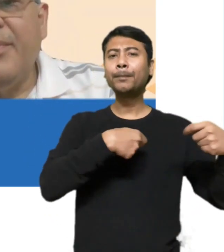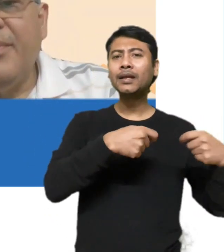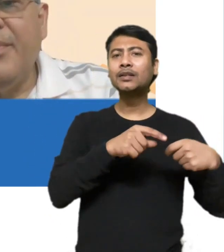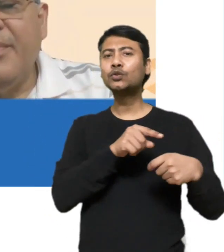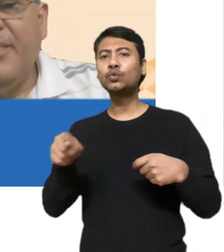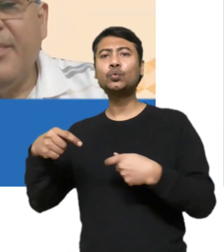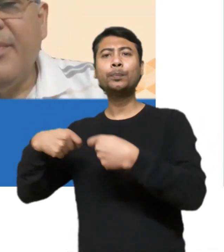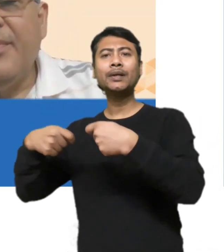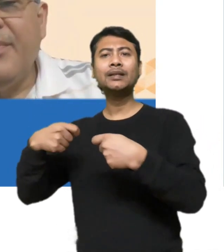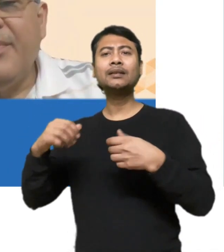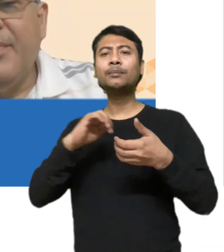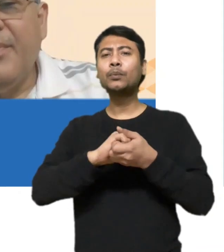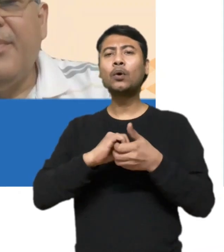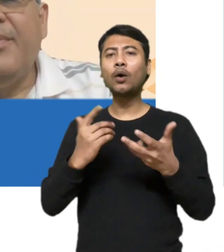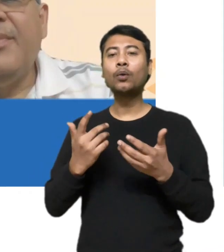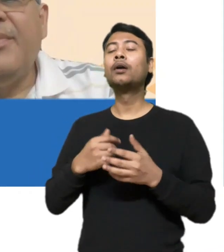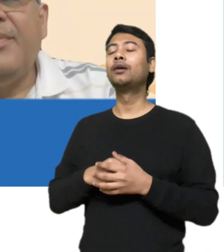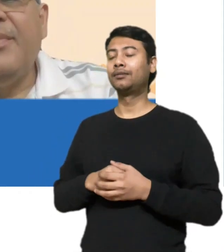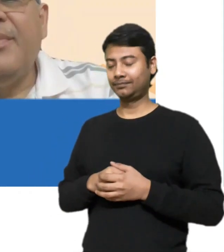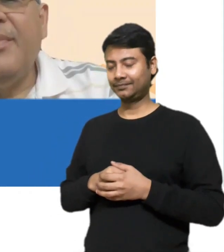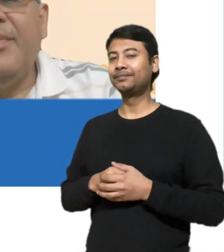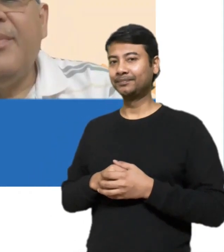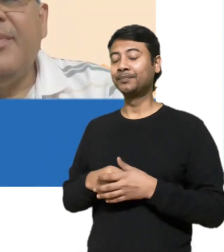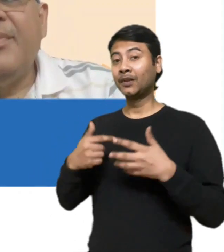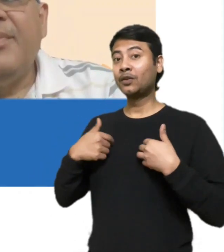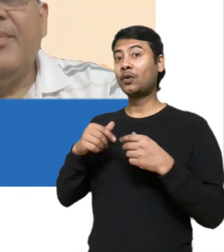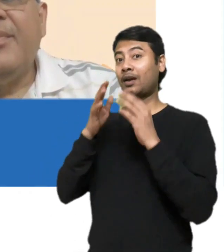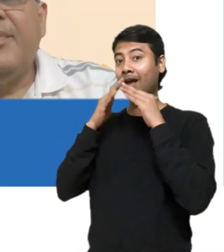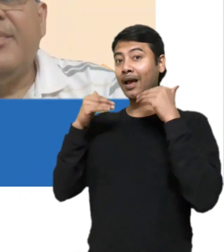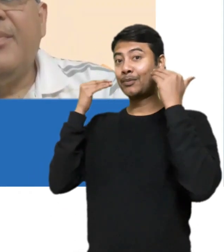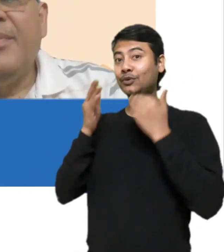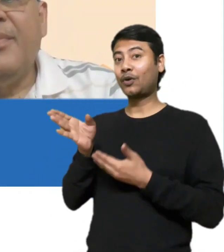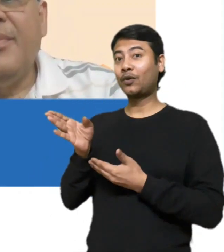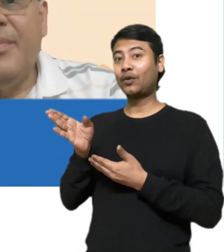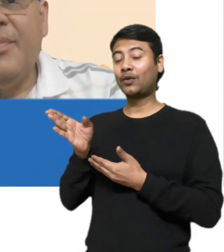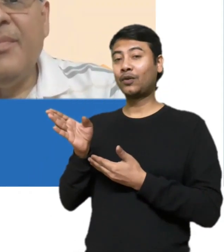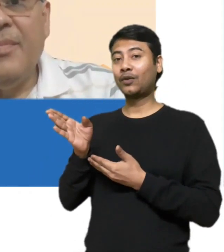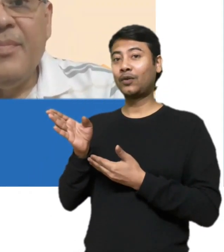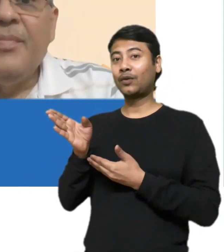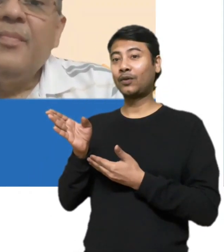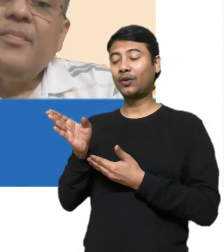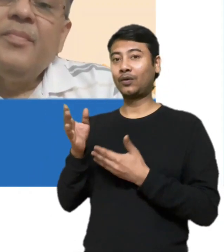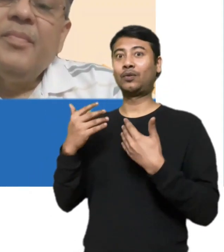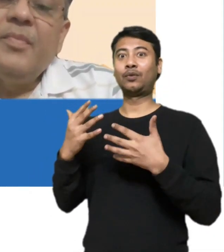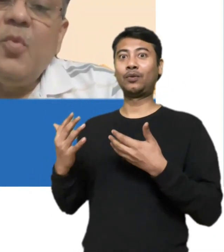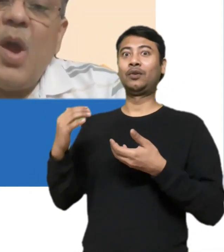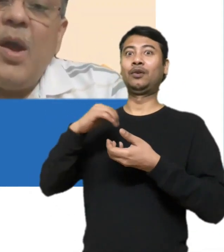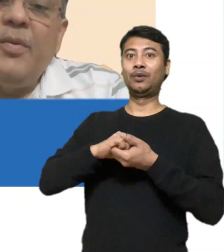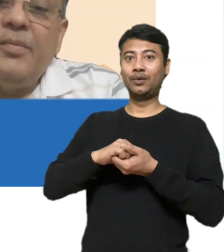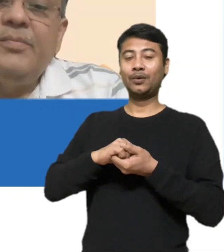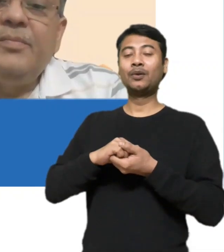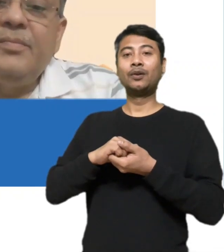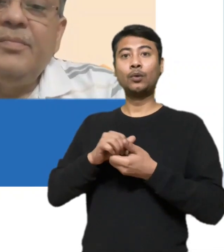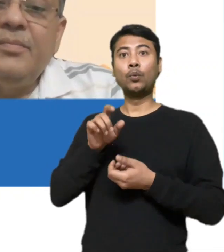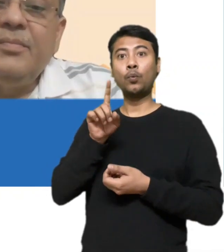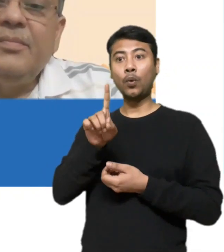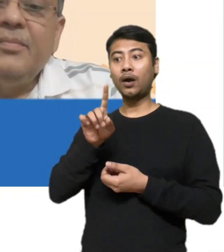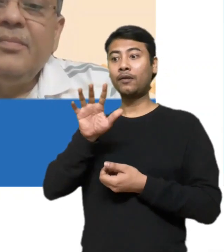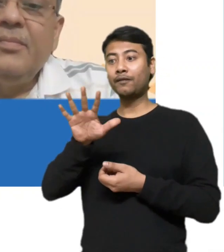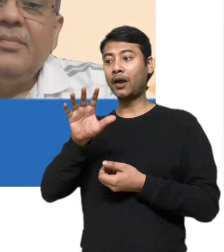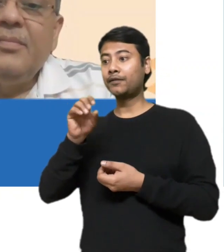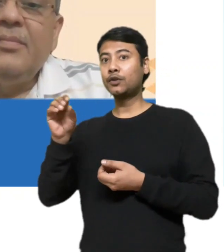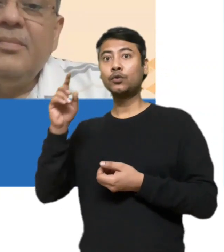in the world, Amazon, came. They already had 1,500 deaf people working for them. They were Wow. trying, they